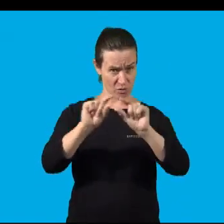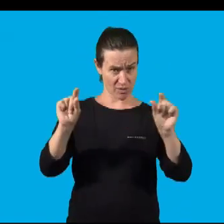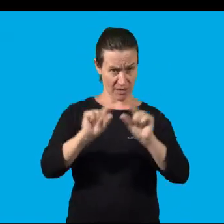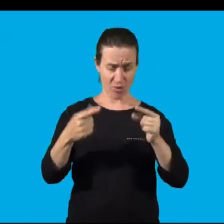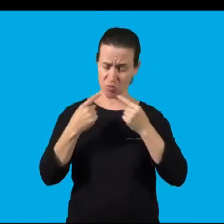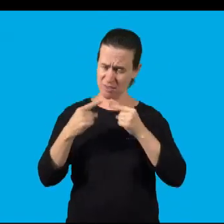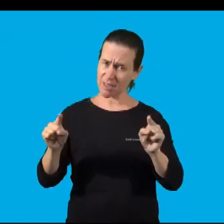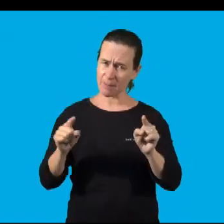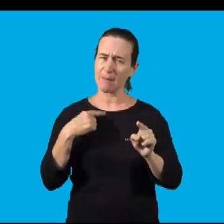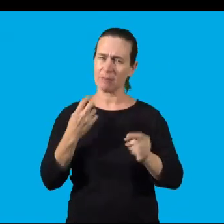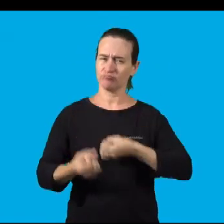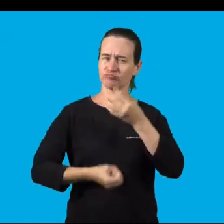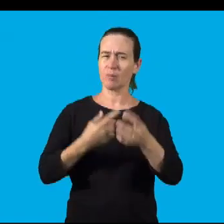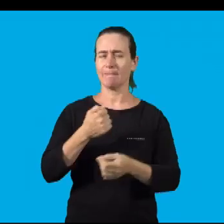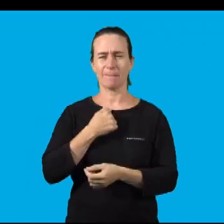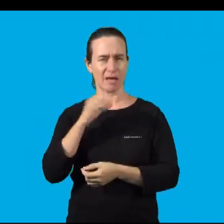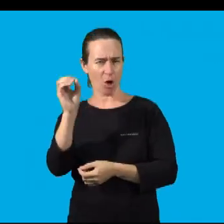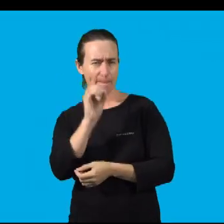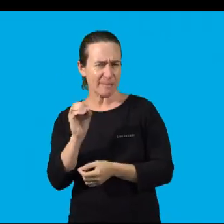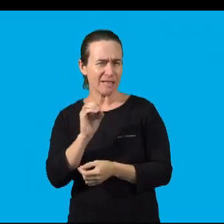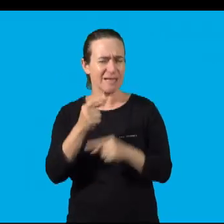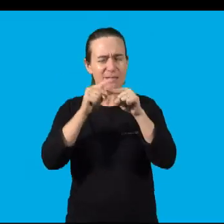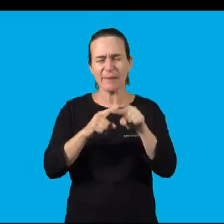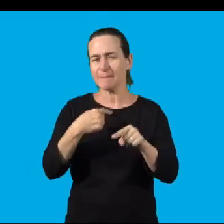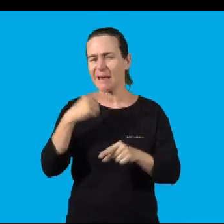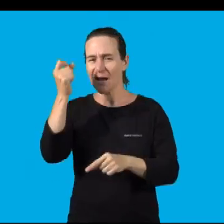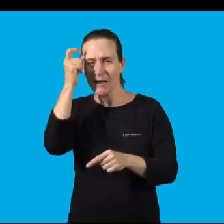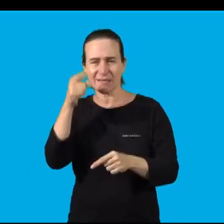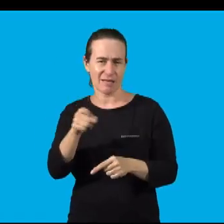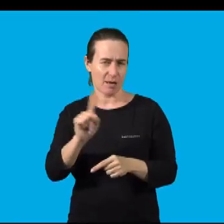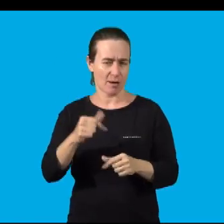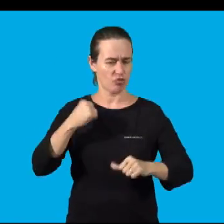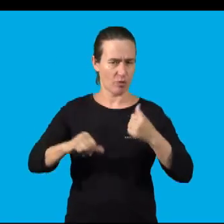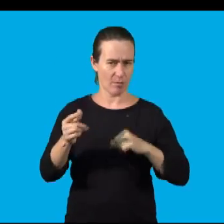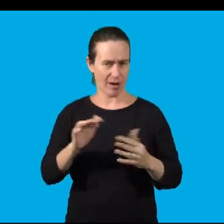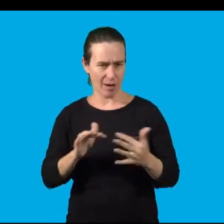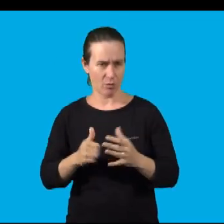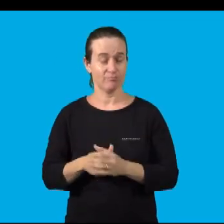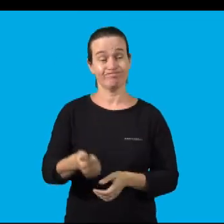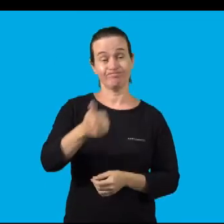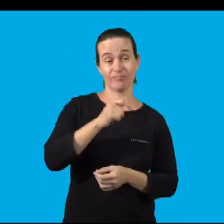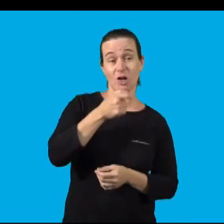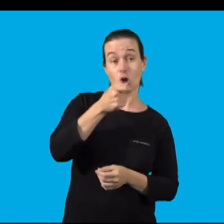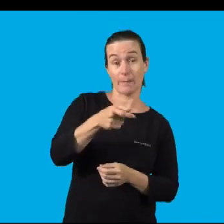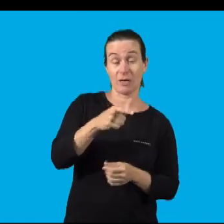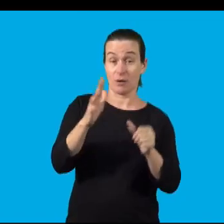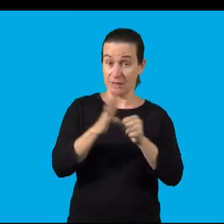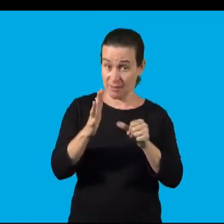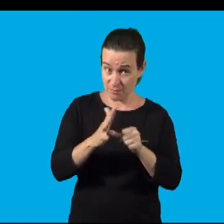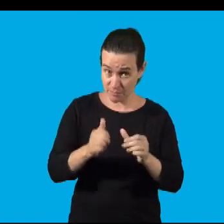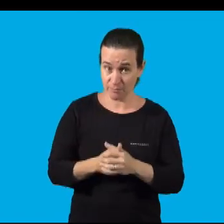or statement and then express your opinion or reaction based on your understanding of the play. Comment on